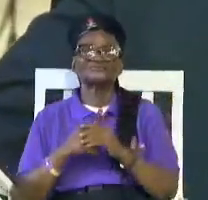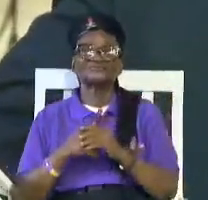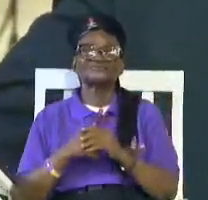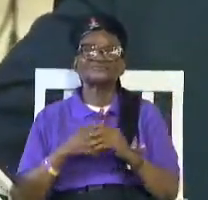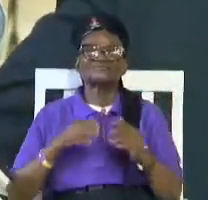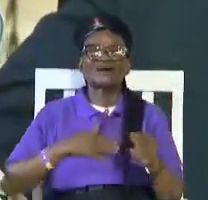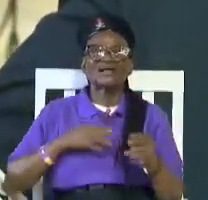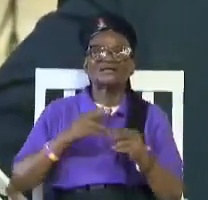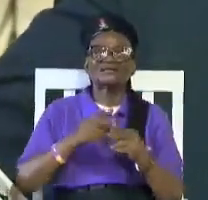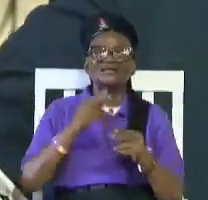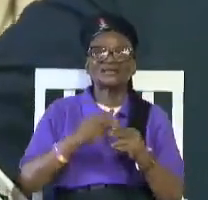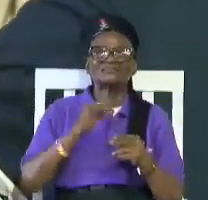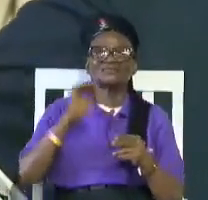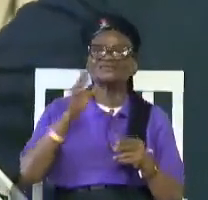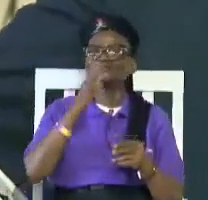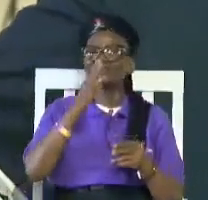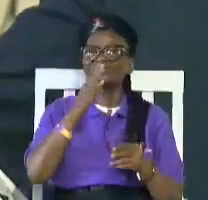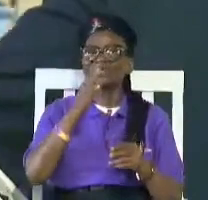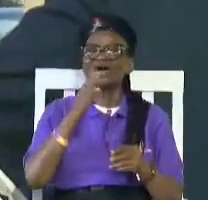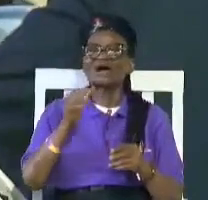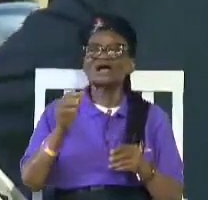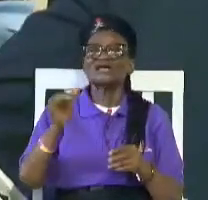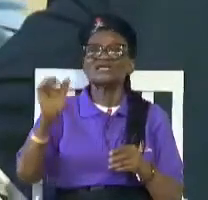My name is Mrs. Mevlin Irabo.